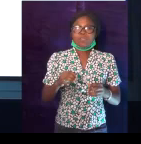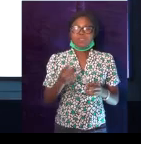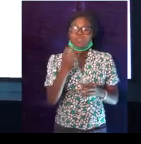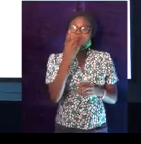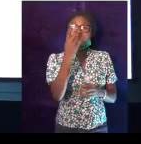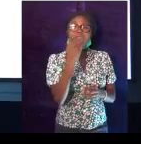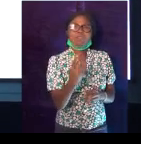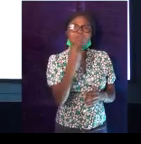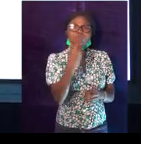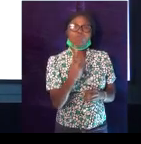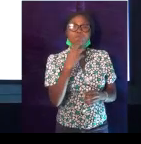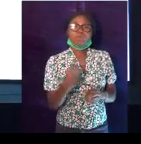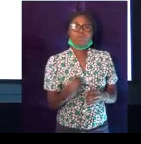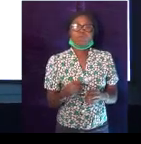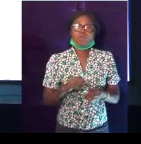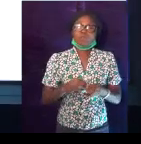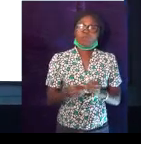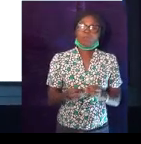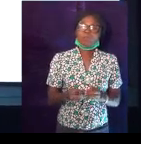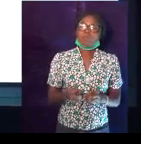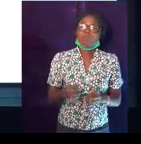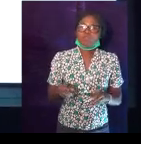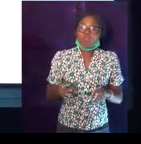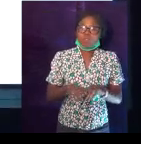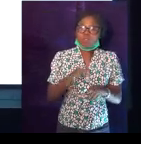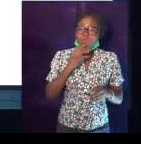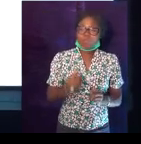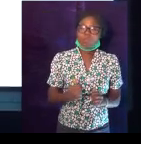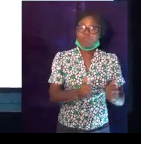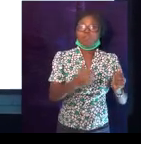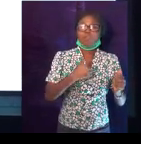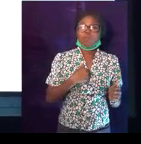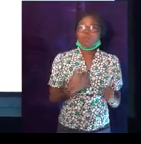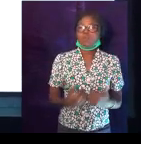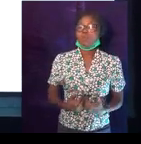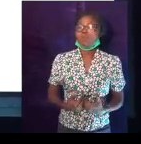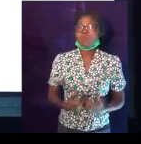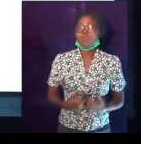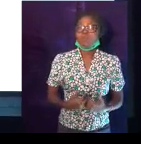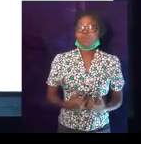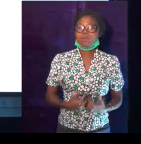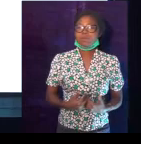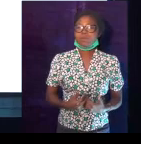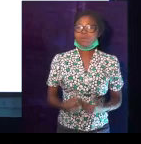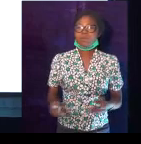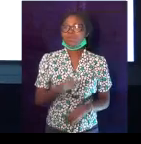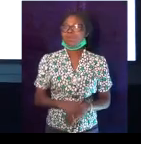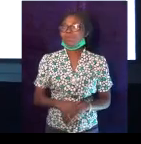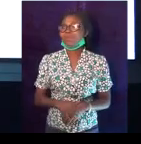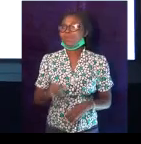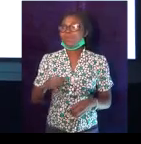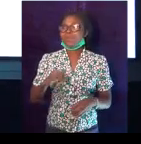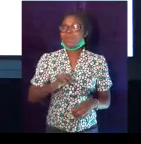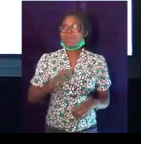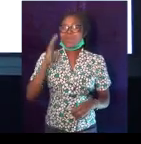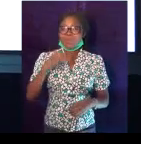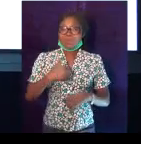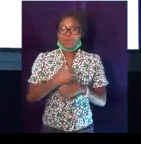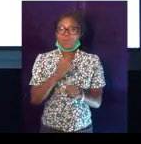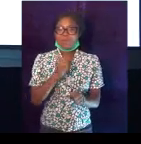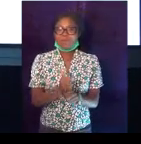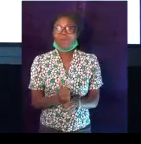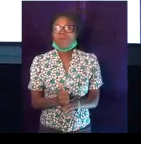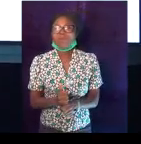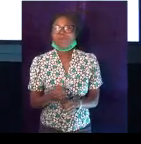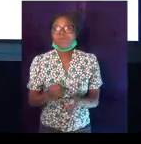multiplied by single digit numbers so that you can follow me along. Now, so I'm going to make it